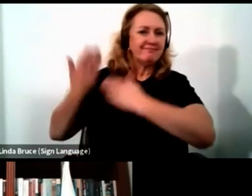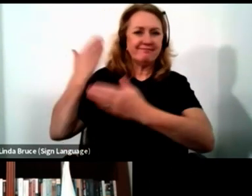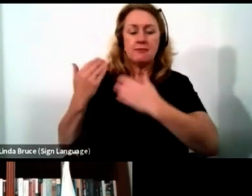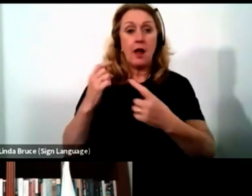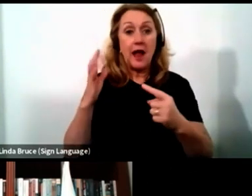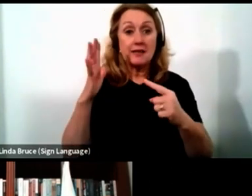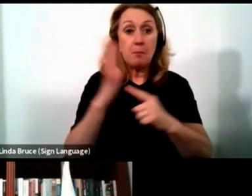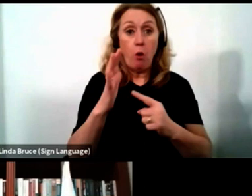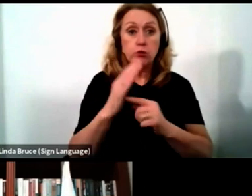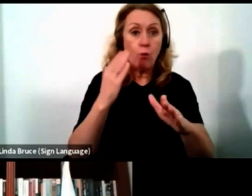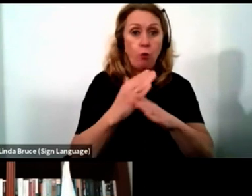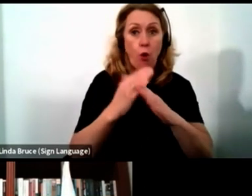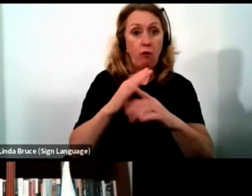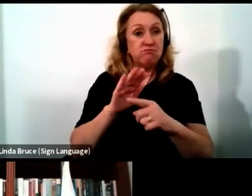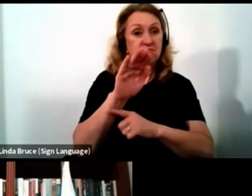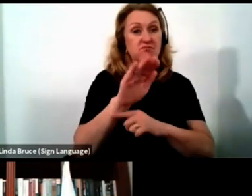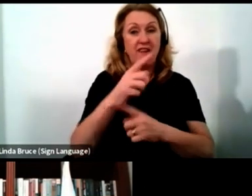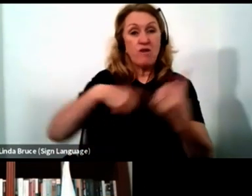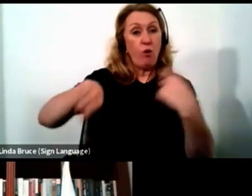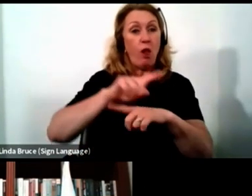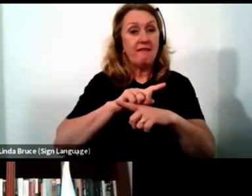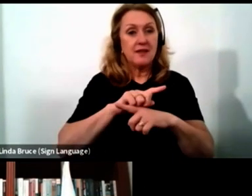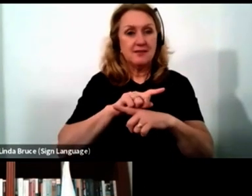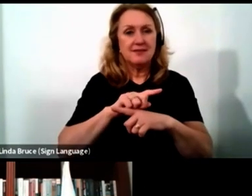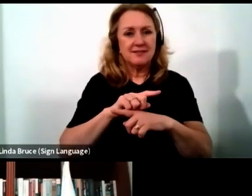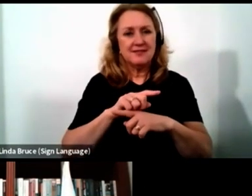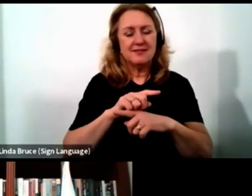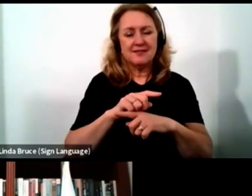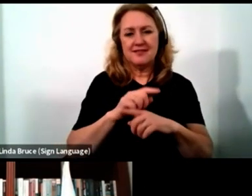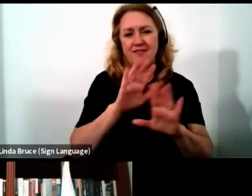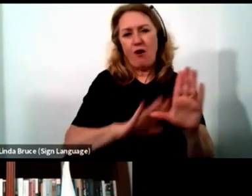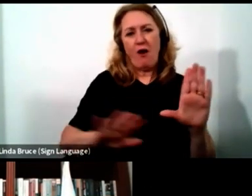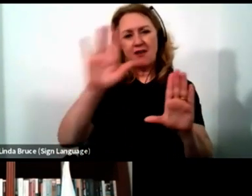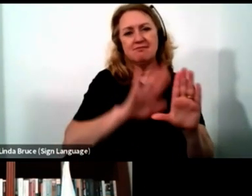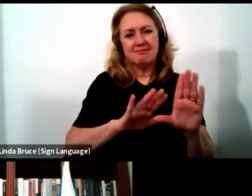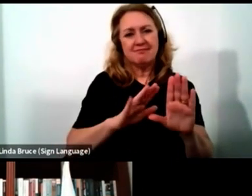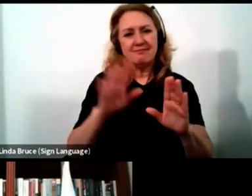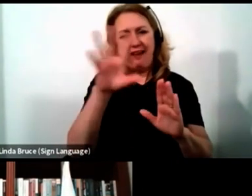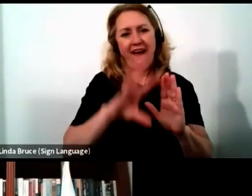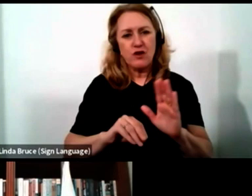important work that lies ahead for all of us on the African continent.